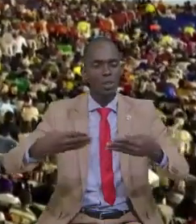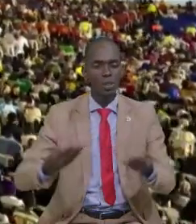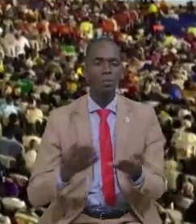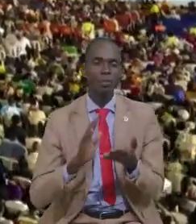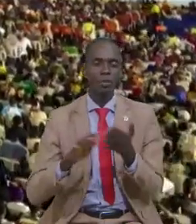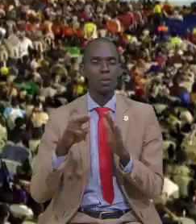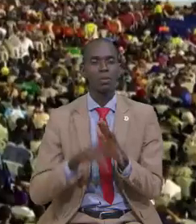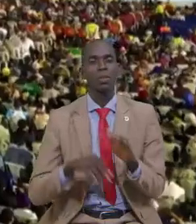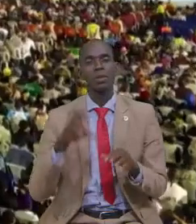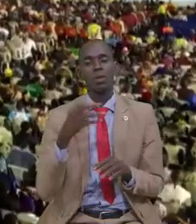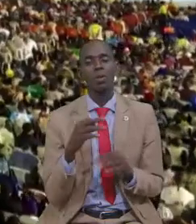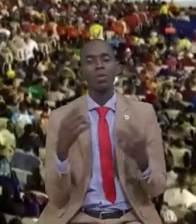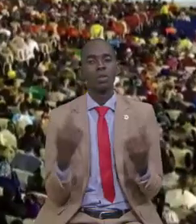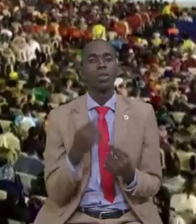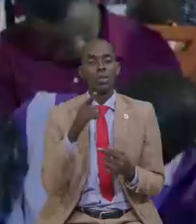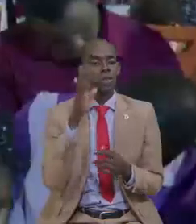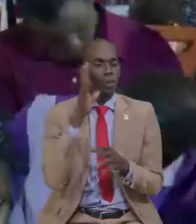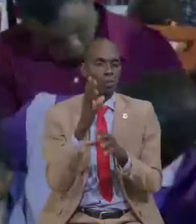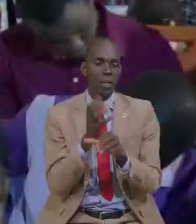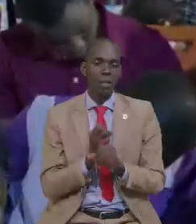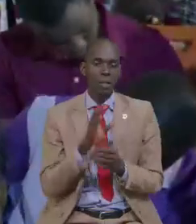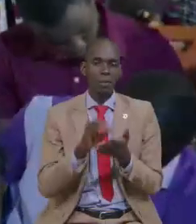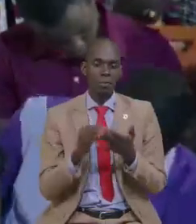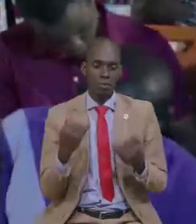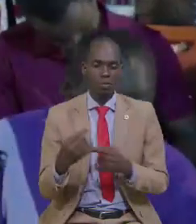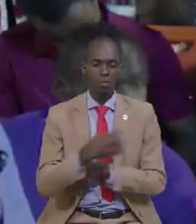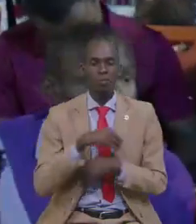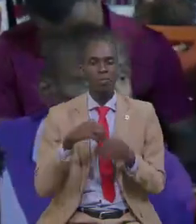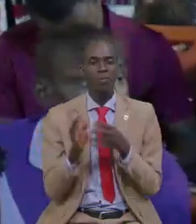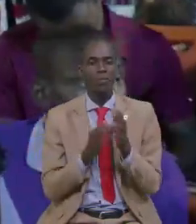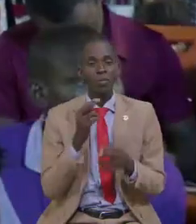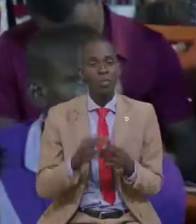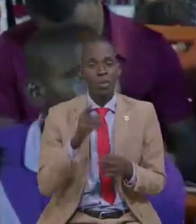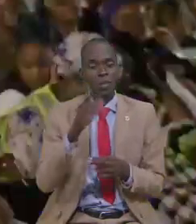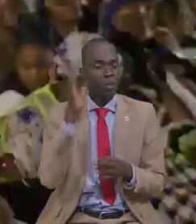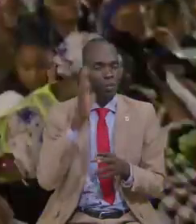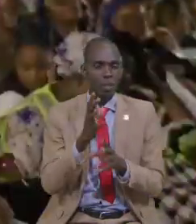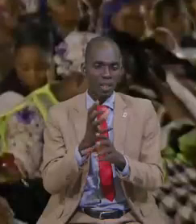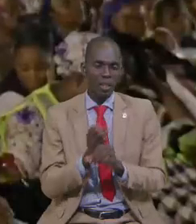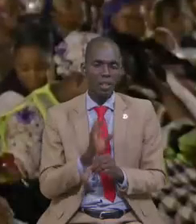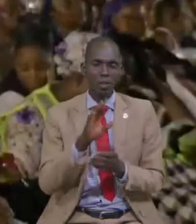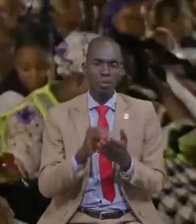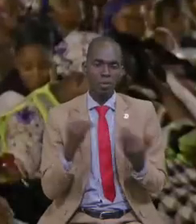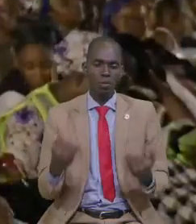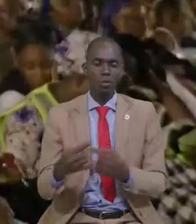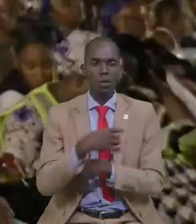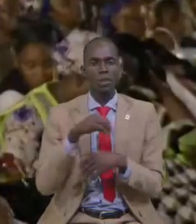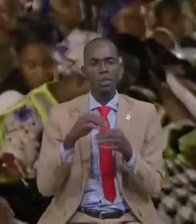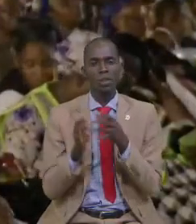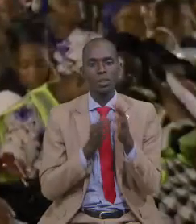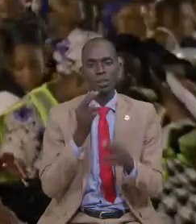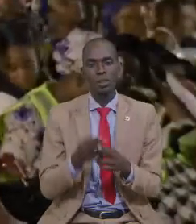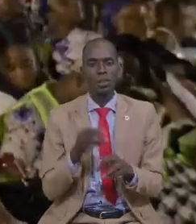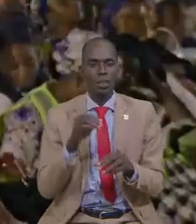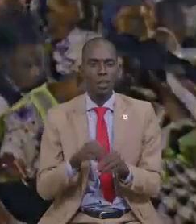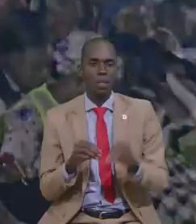sins. You'll get your own today. I said you'll get your own today. Hey, look at Colossians chapter